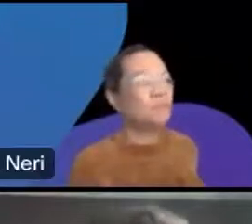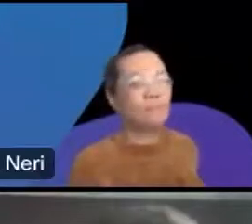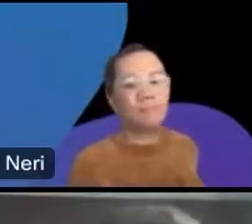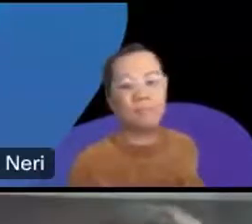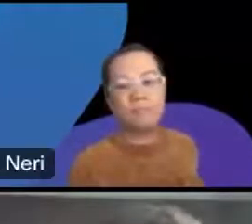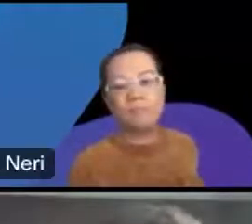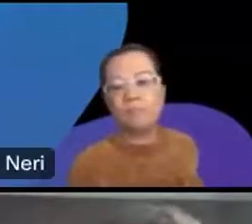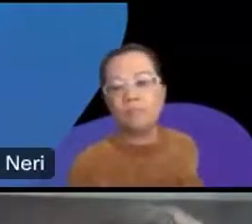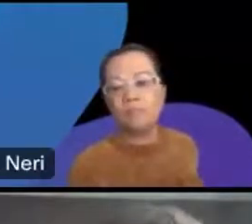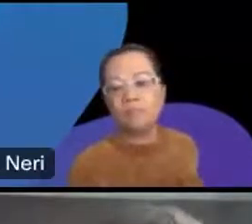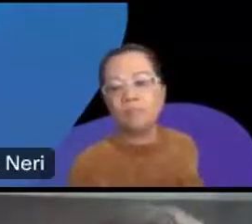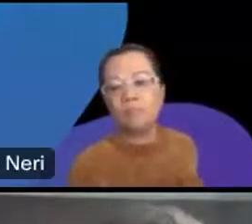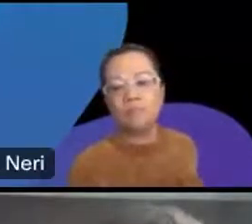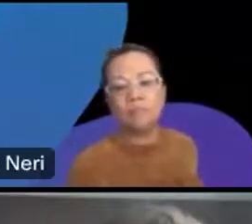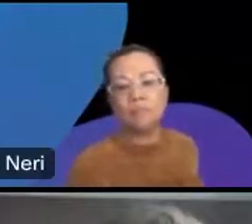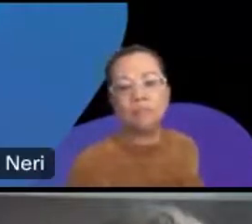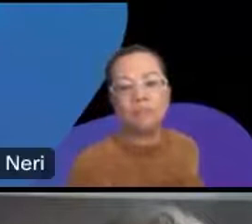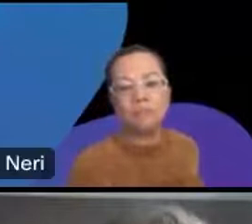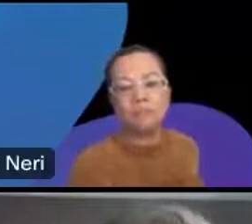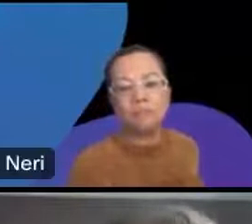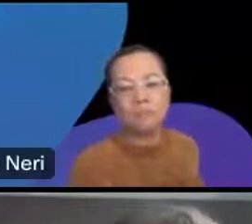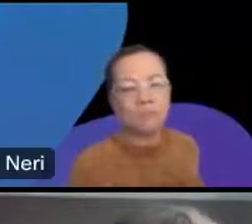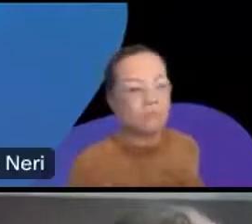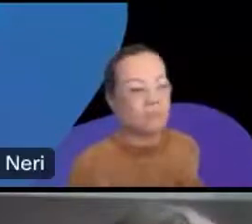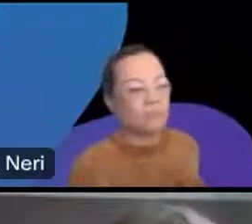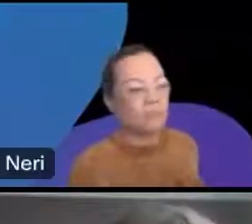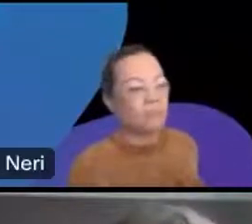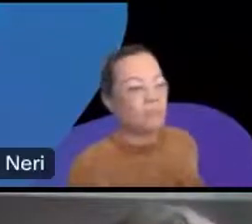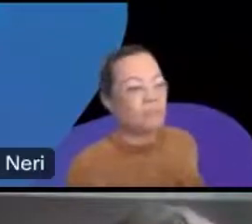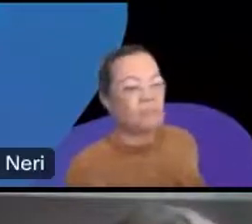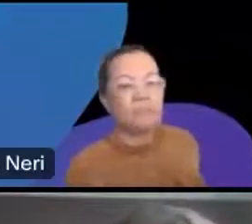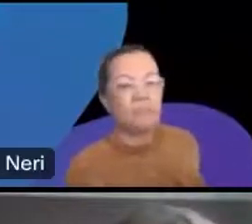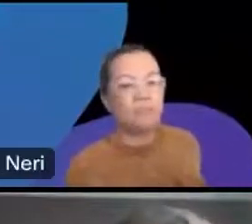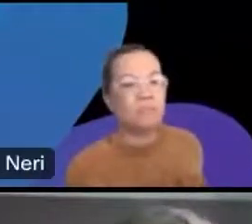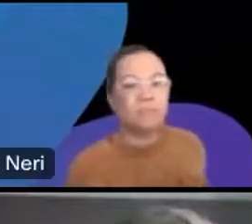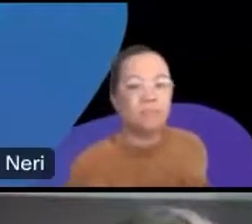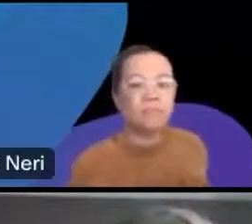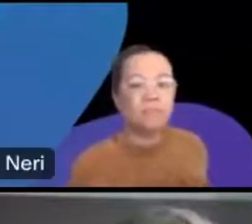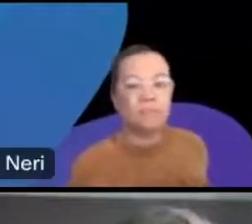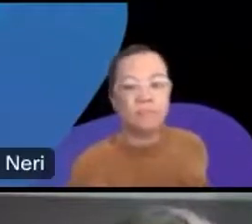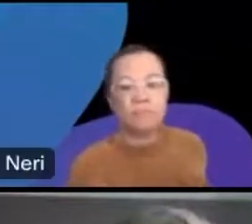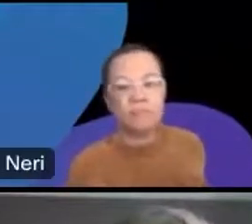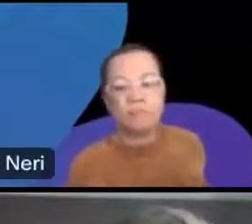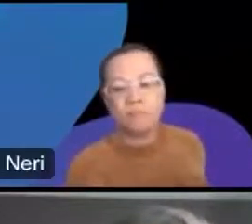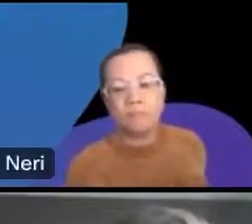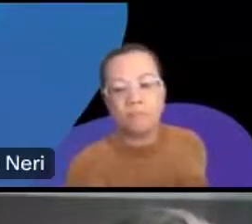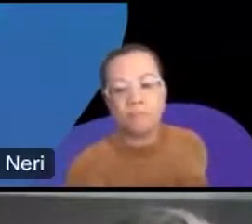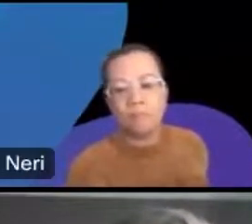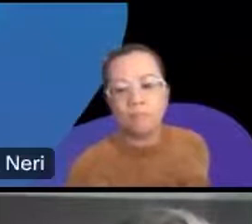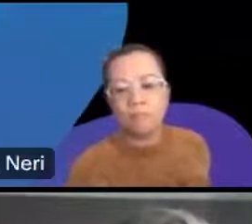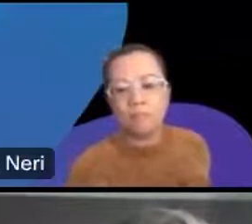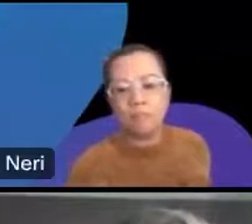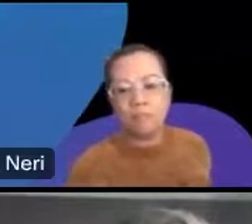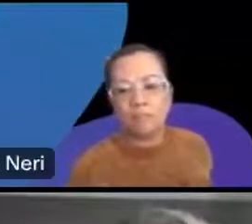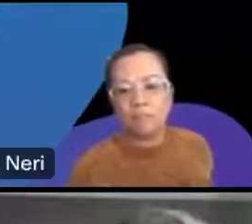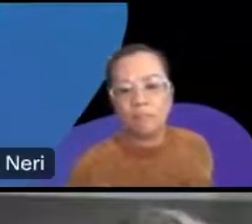out specifically to regional centers, talking about the impact on us, but I really hope that as they look at rolling things out, they're also getting feedback from you all as